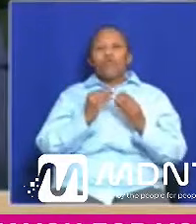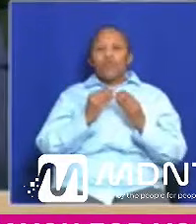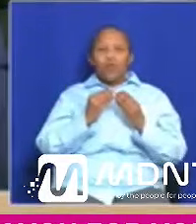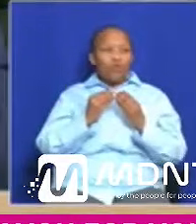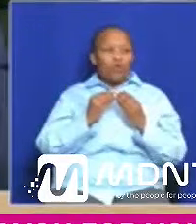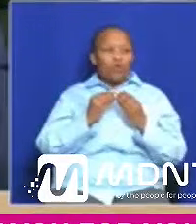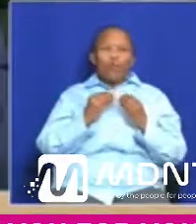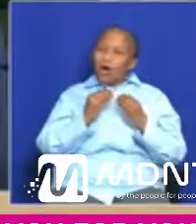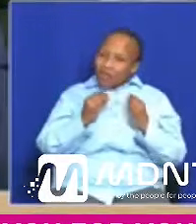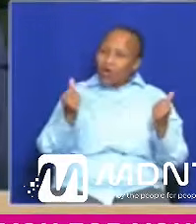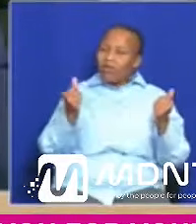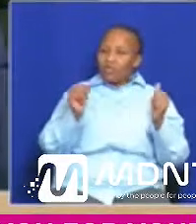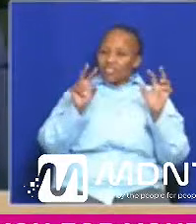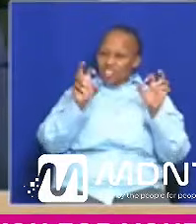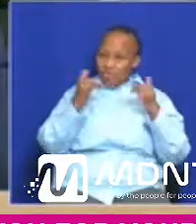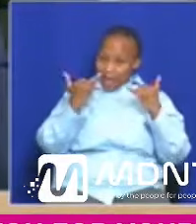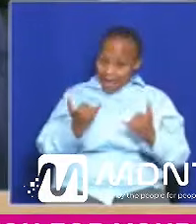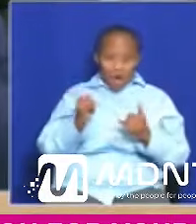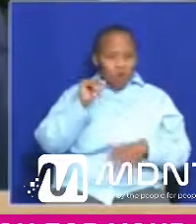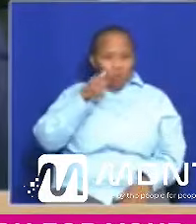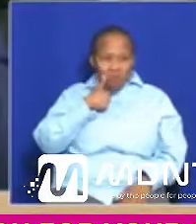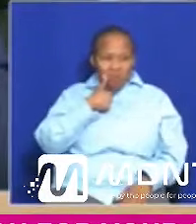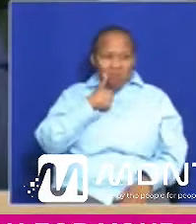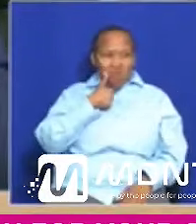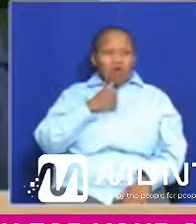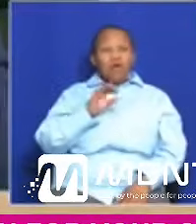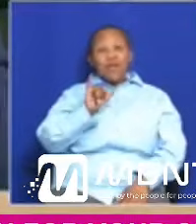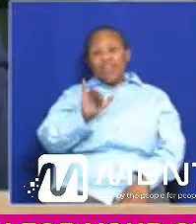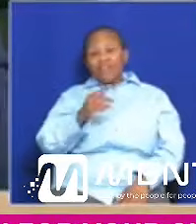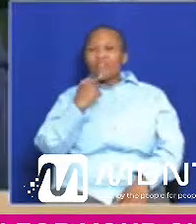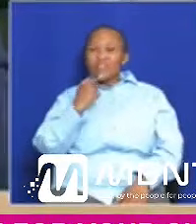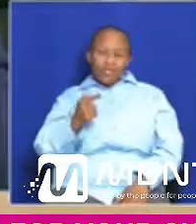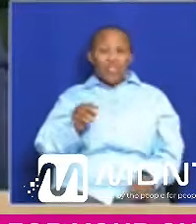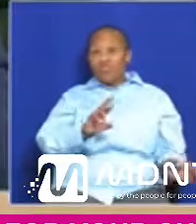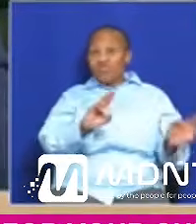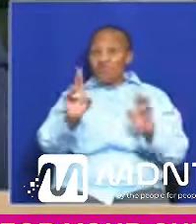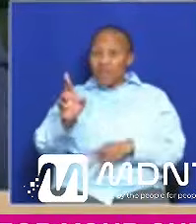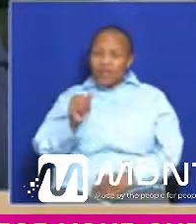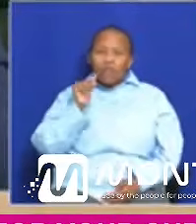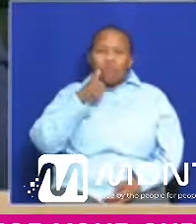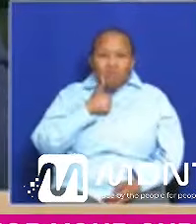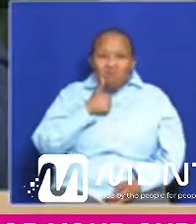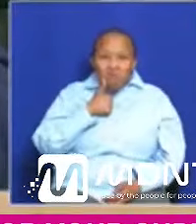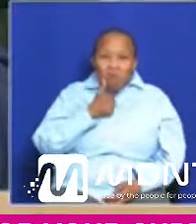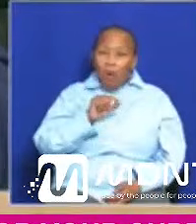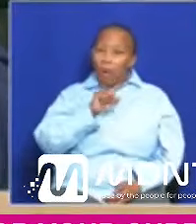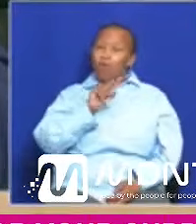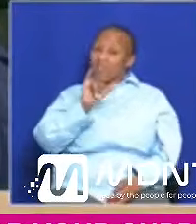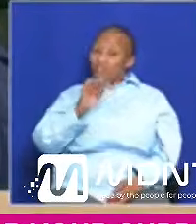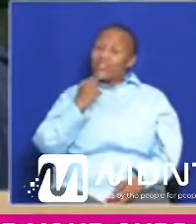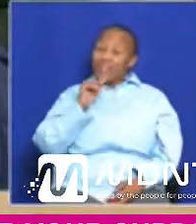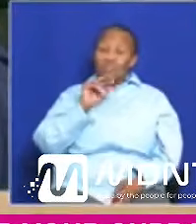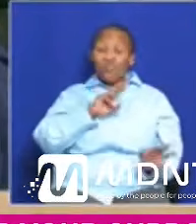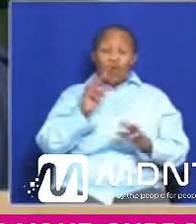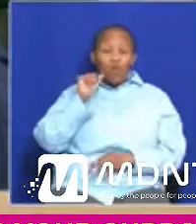If you say you are only ready tomorrow, why then did you raise the legal point? Because it ought not, from where you are